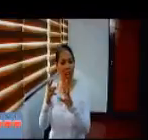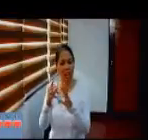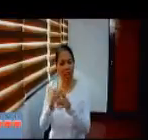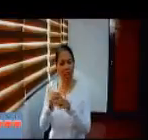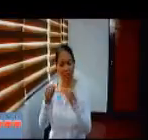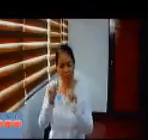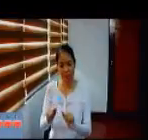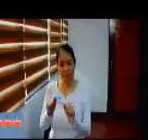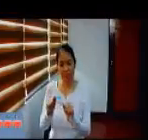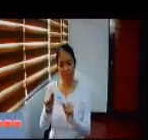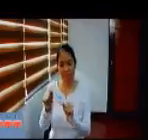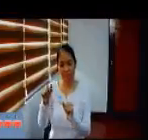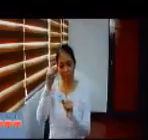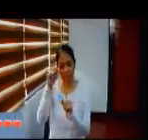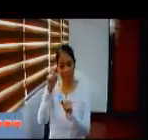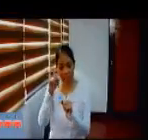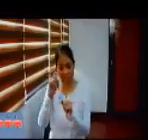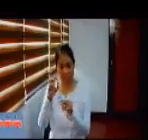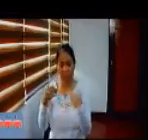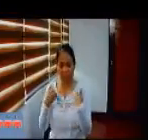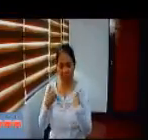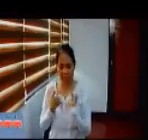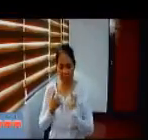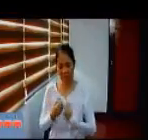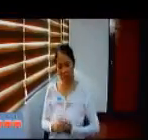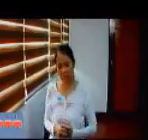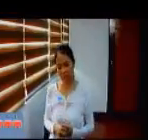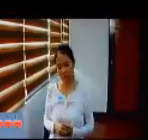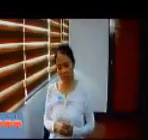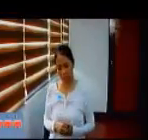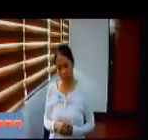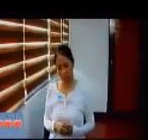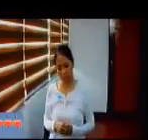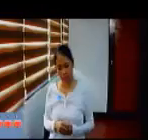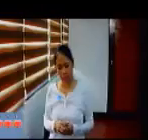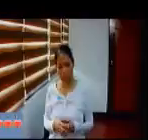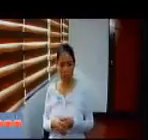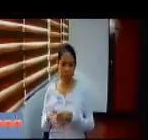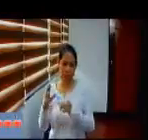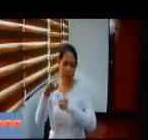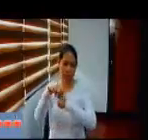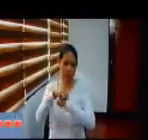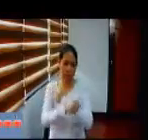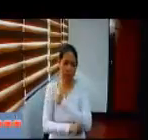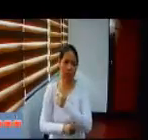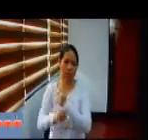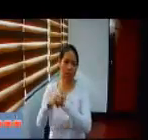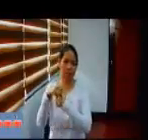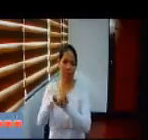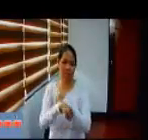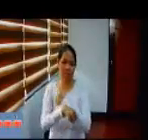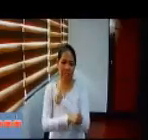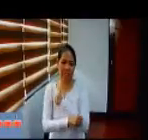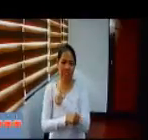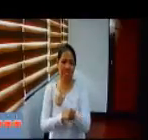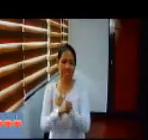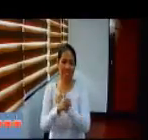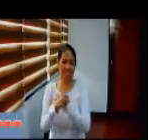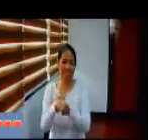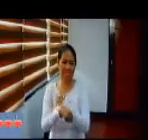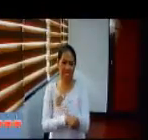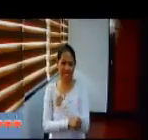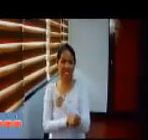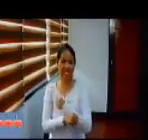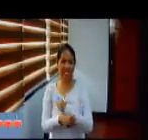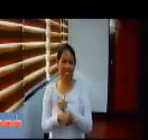I will skip the slides on marine and coastal habitats and just say that, Your